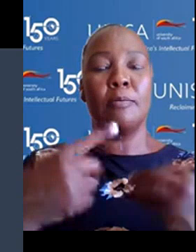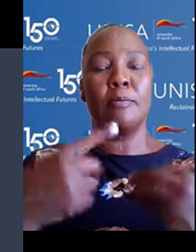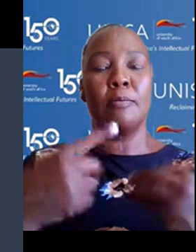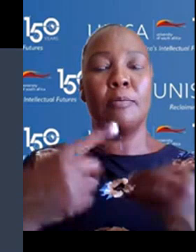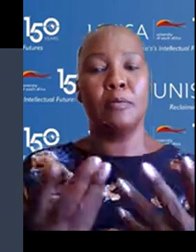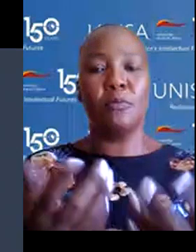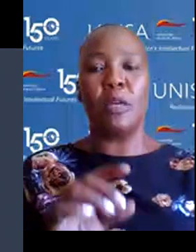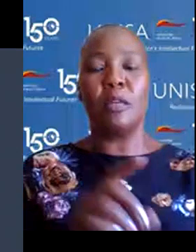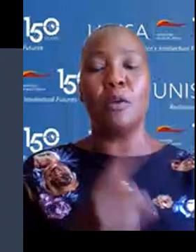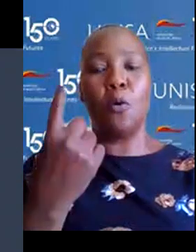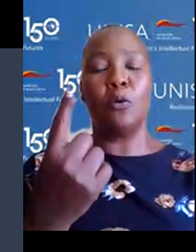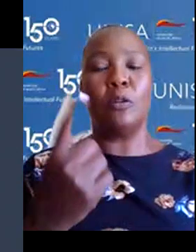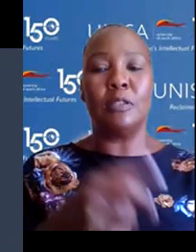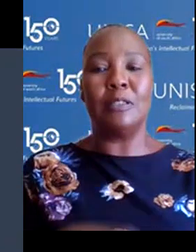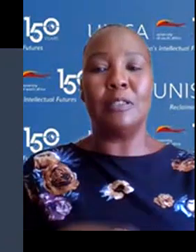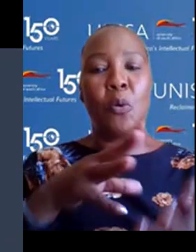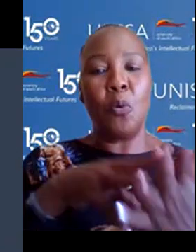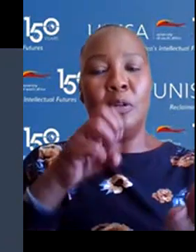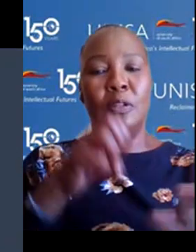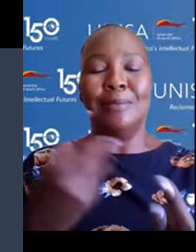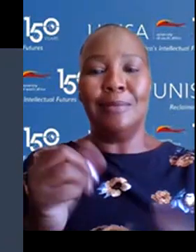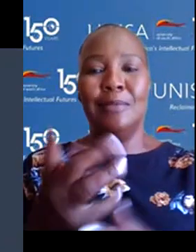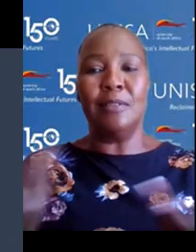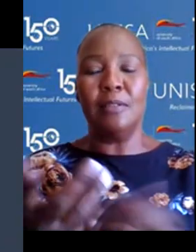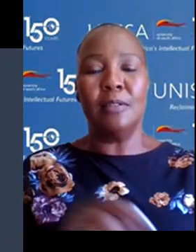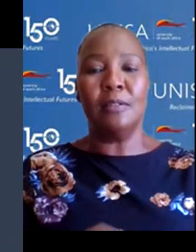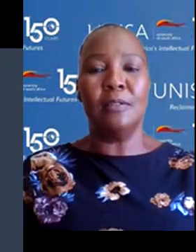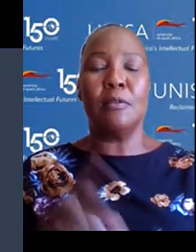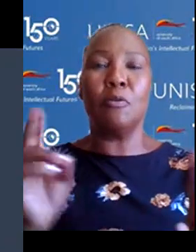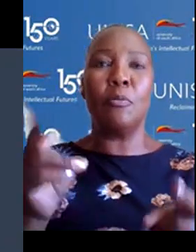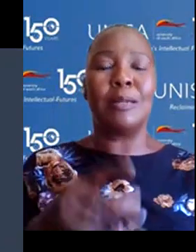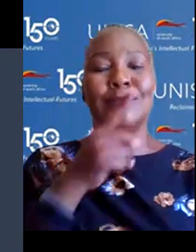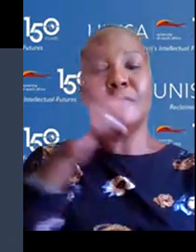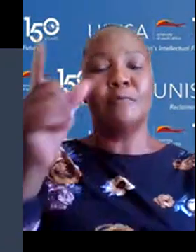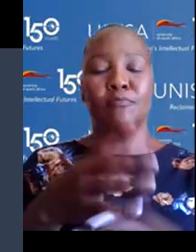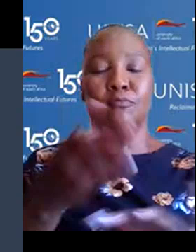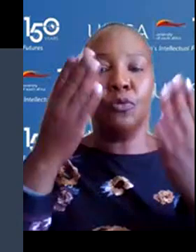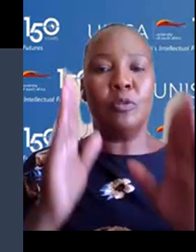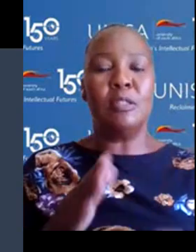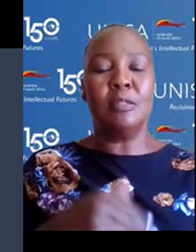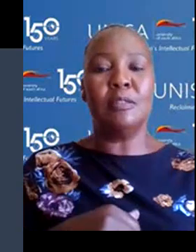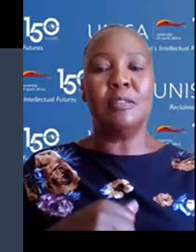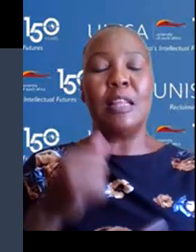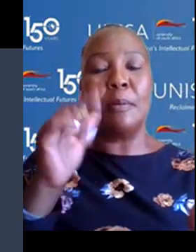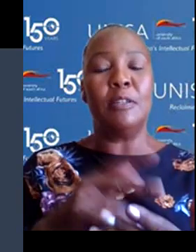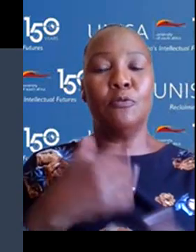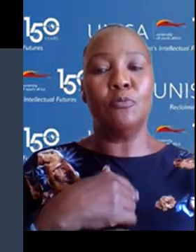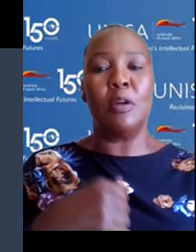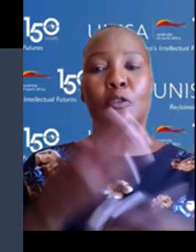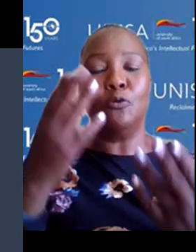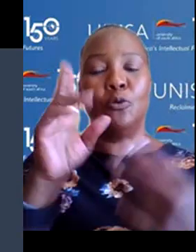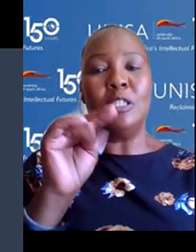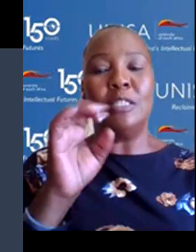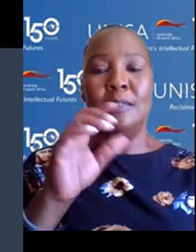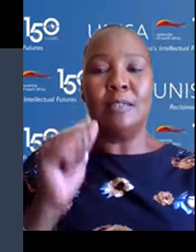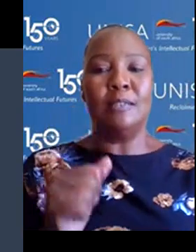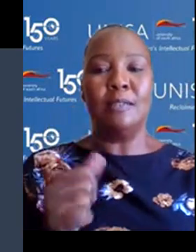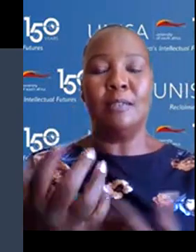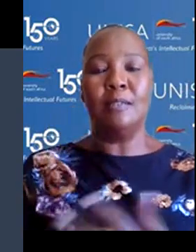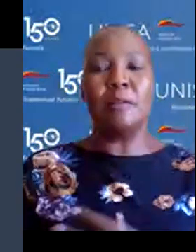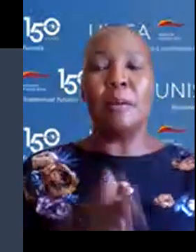password. So normally I tell students, and this applies to your unisa password as well, please make sure you do